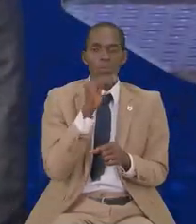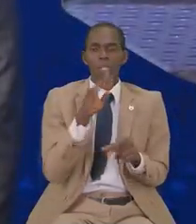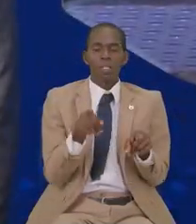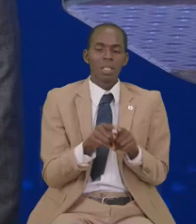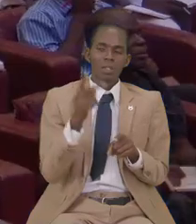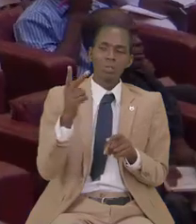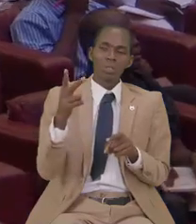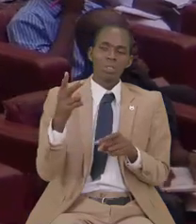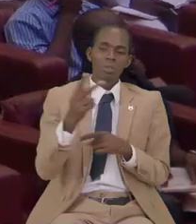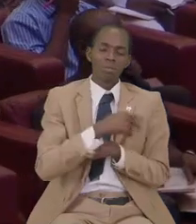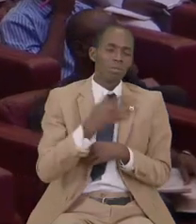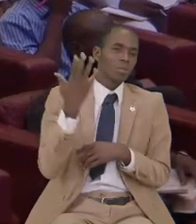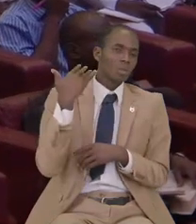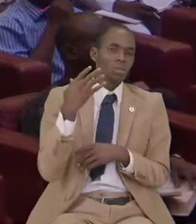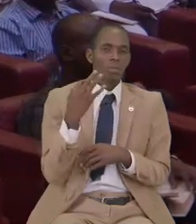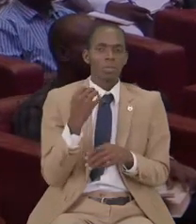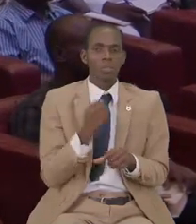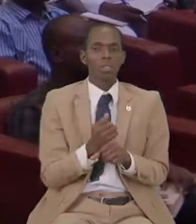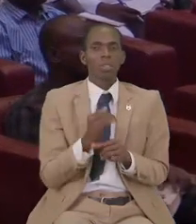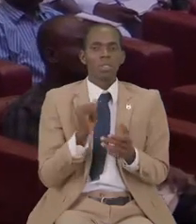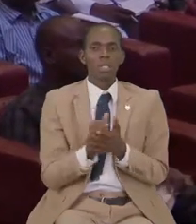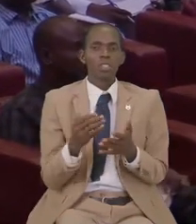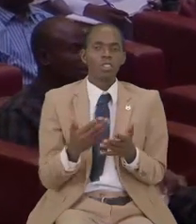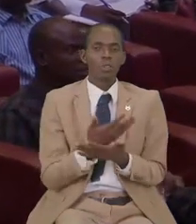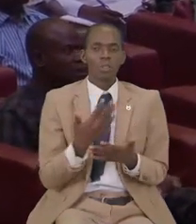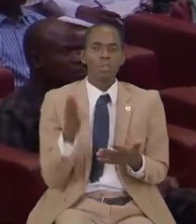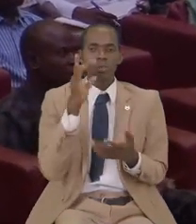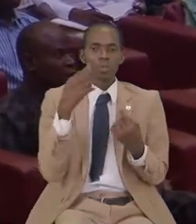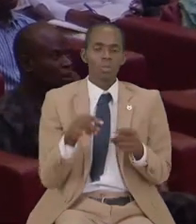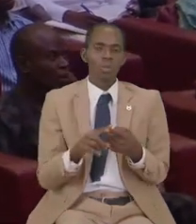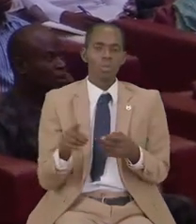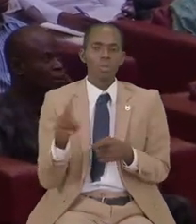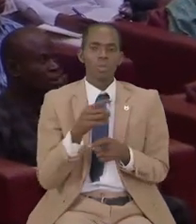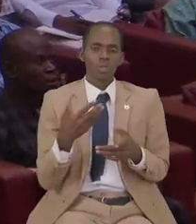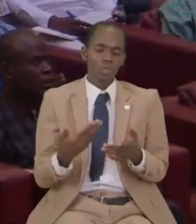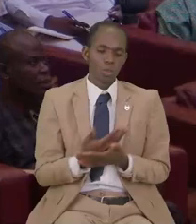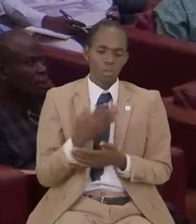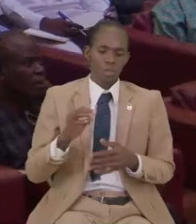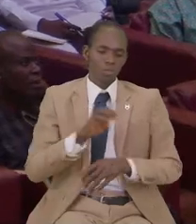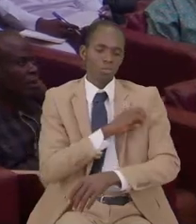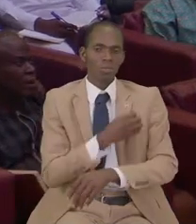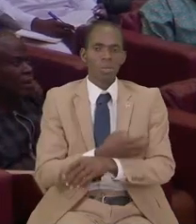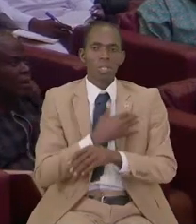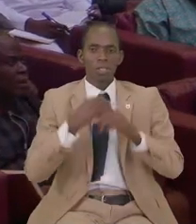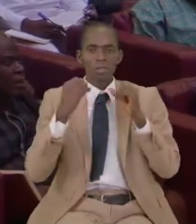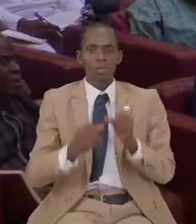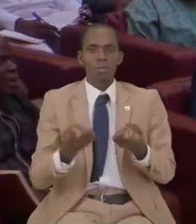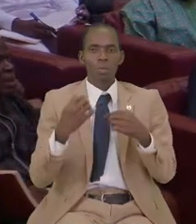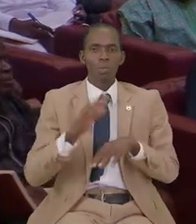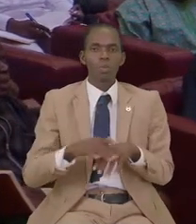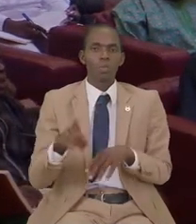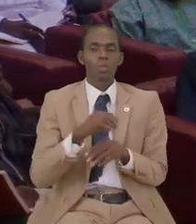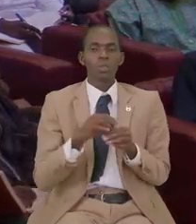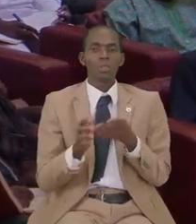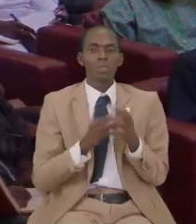happen to you. New life will come to you. A new energy and strength will come to you in Jesus' name.